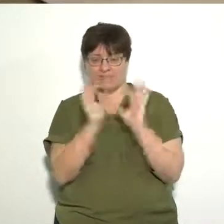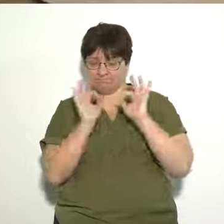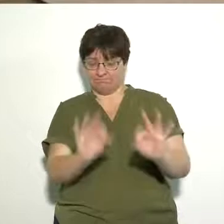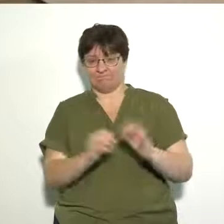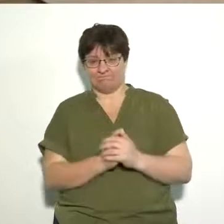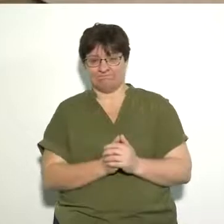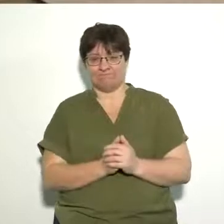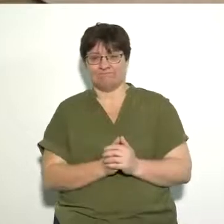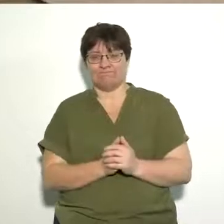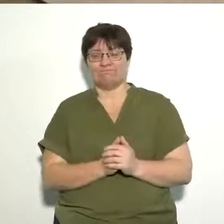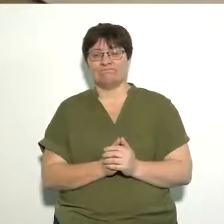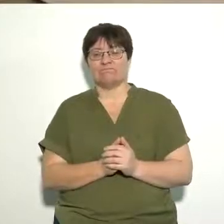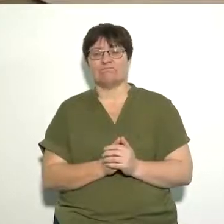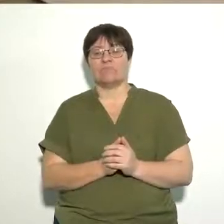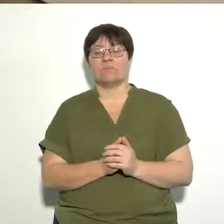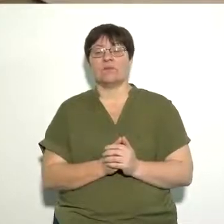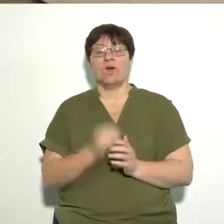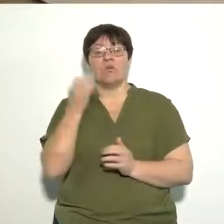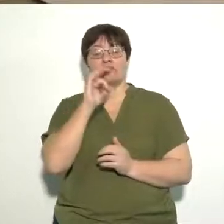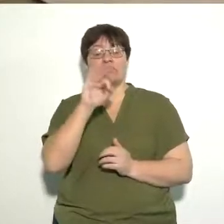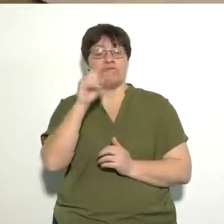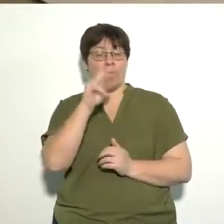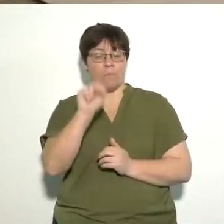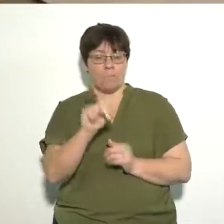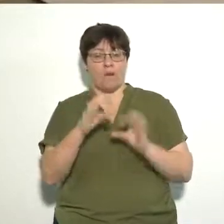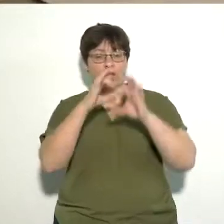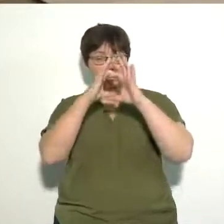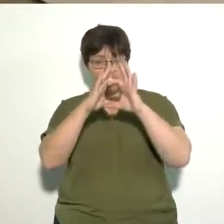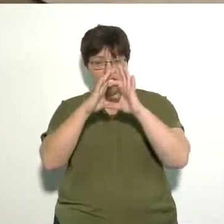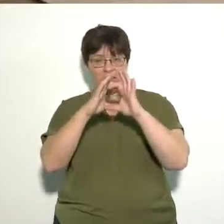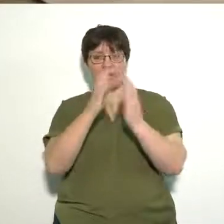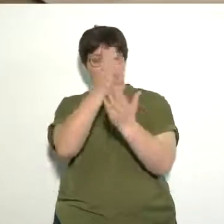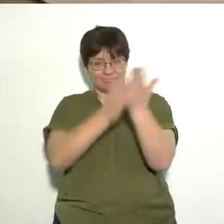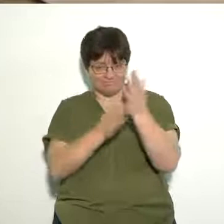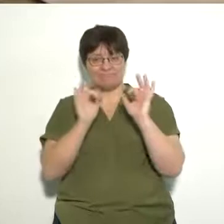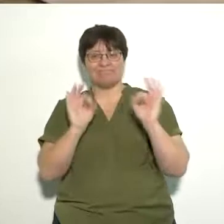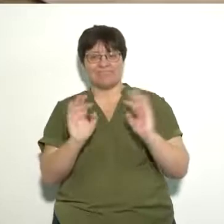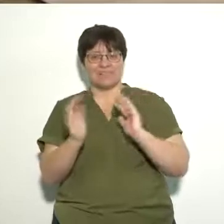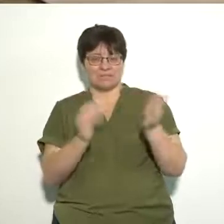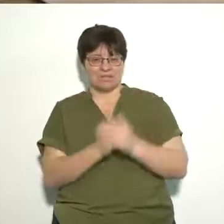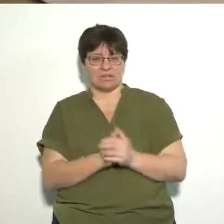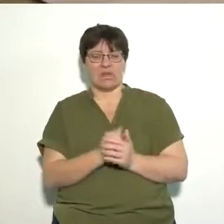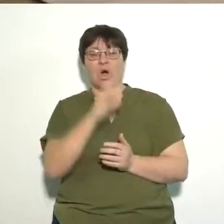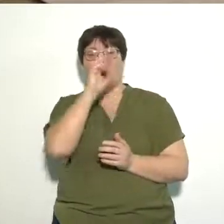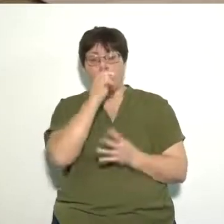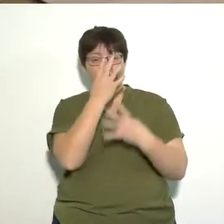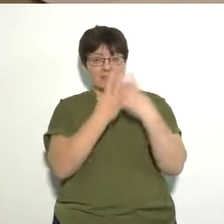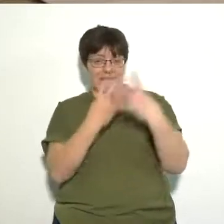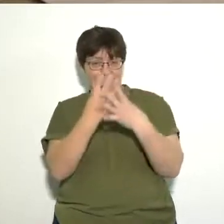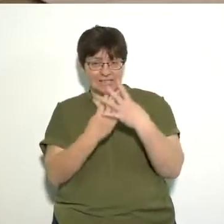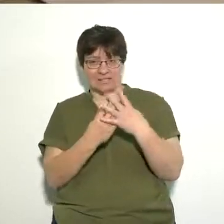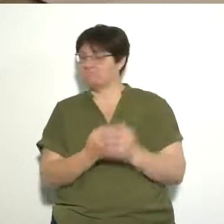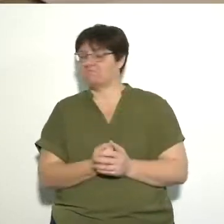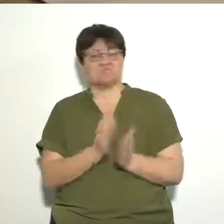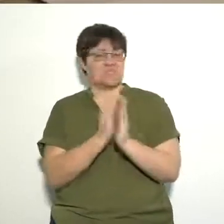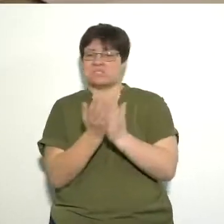This is your fruit foam, which is a circle that is symmetrical. We look at your orange netting that is